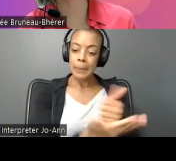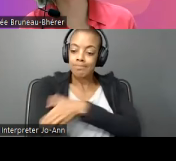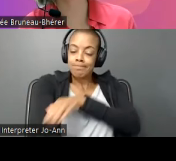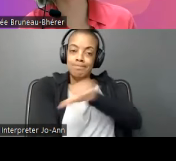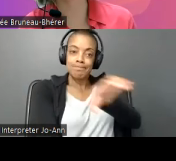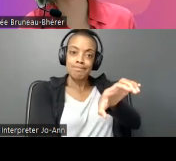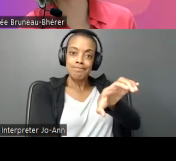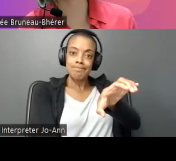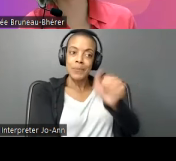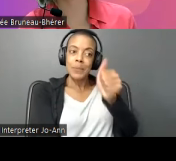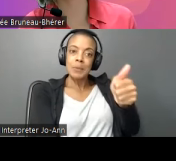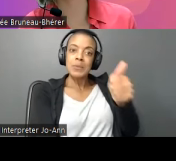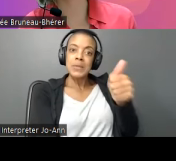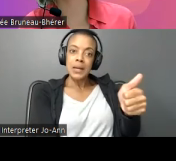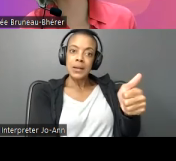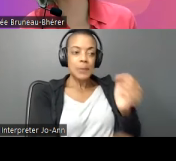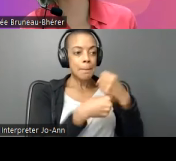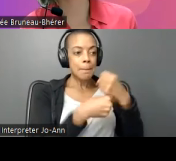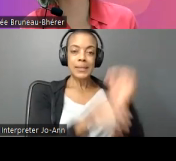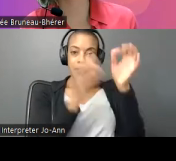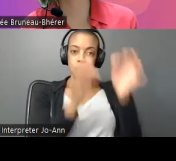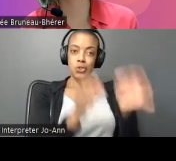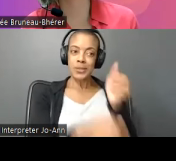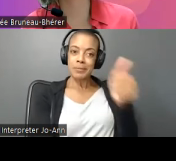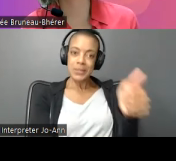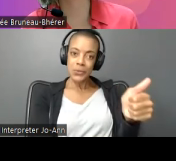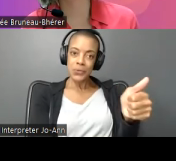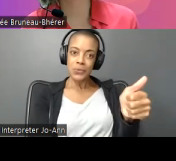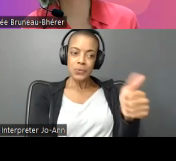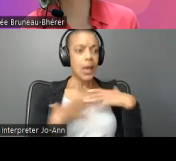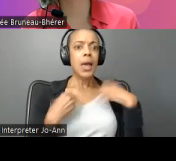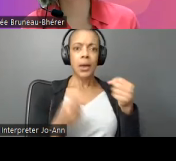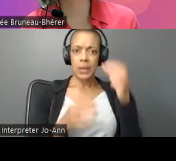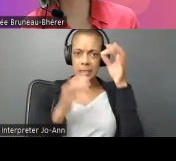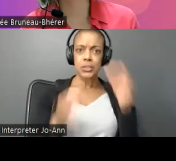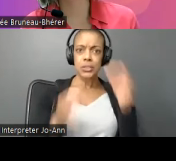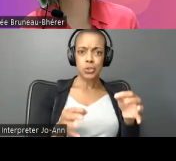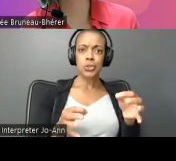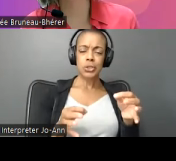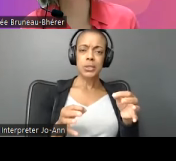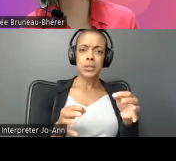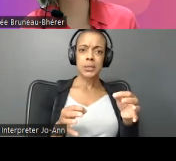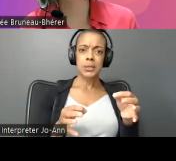be empowered, to make decisions, healthy decisions, and